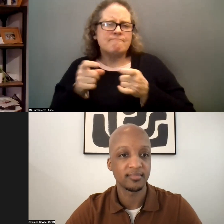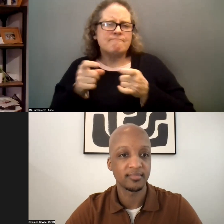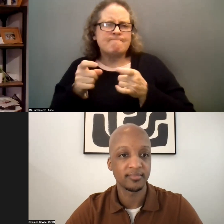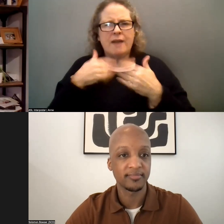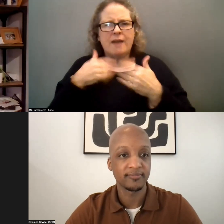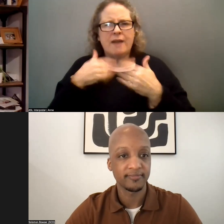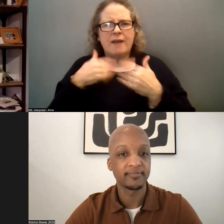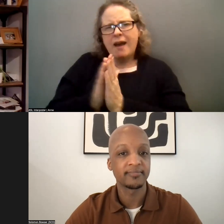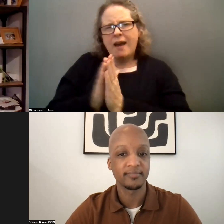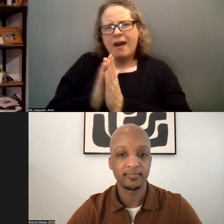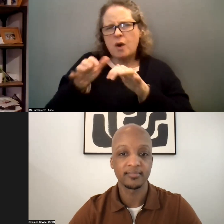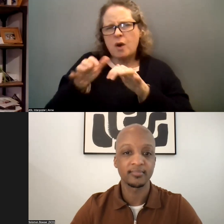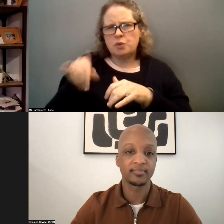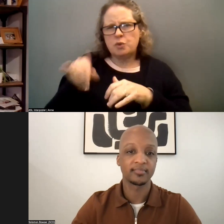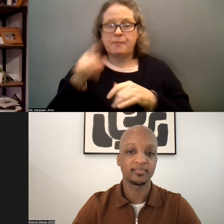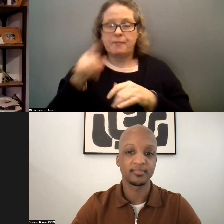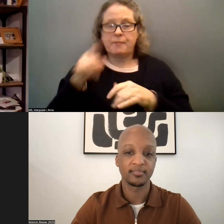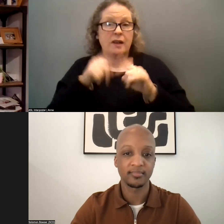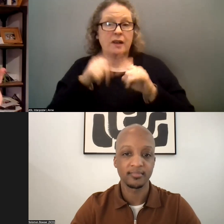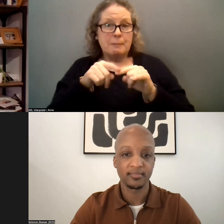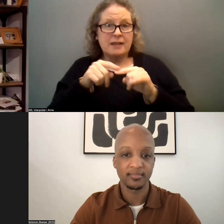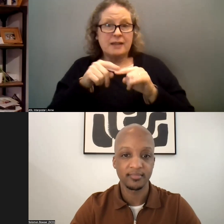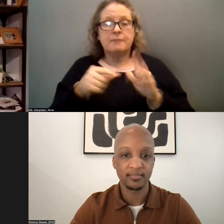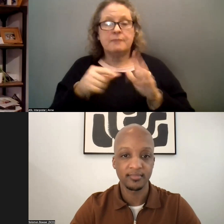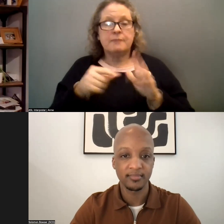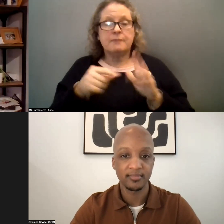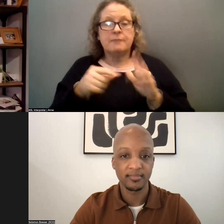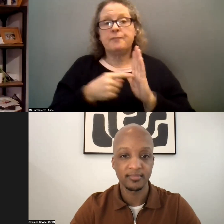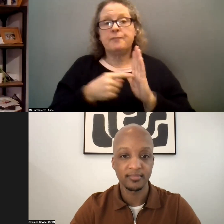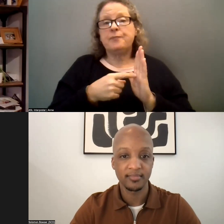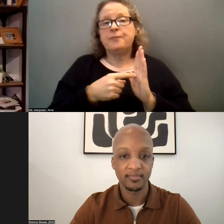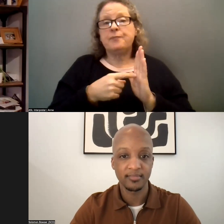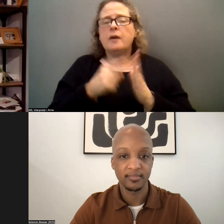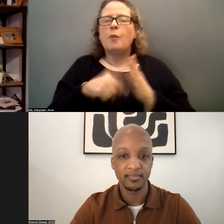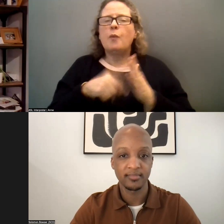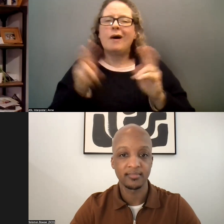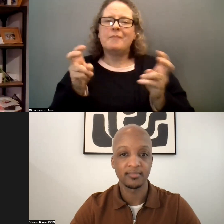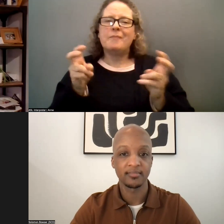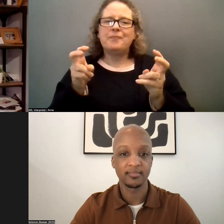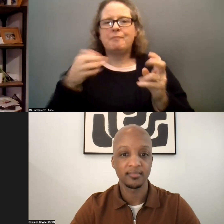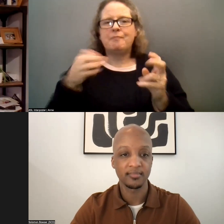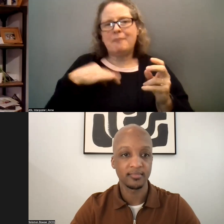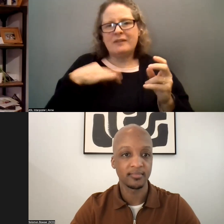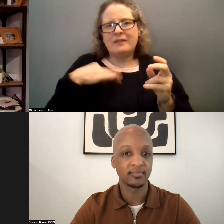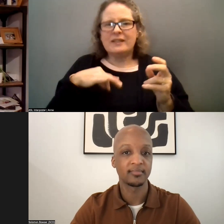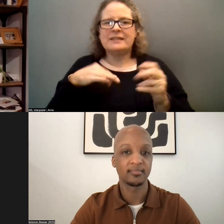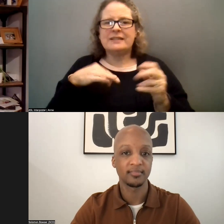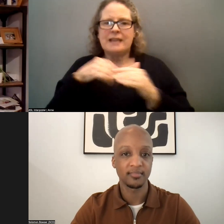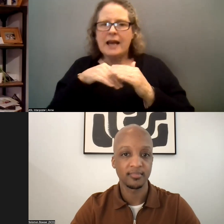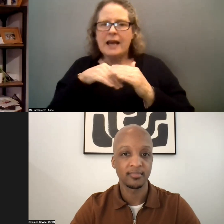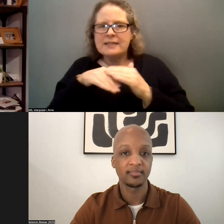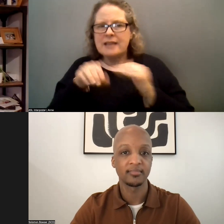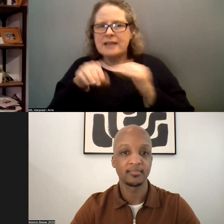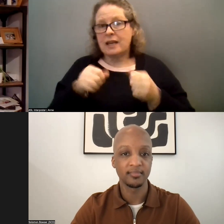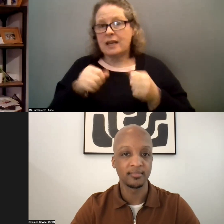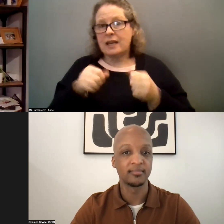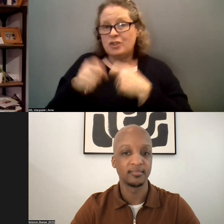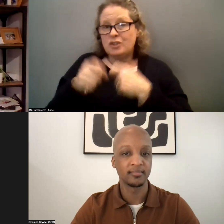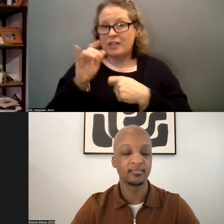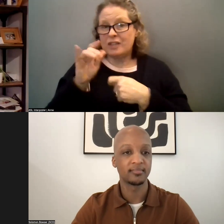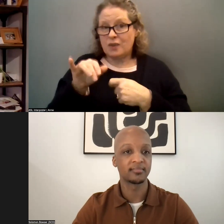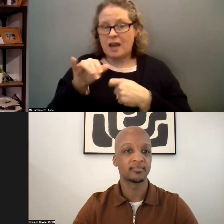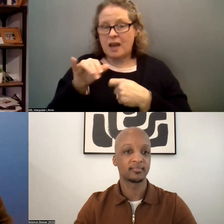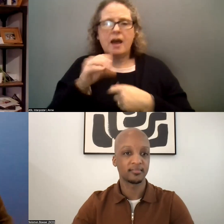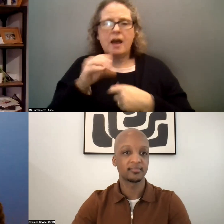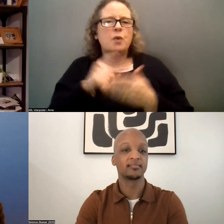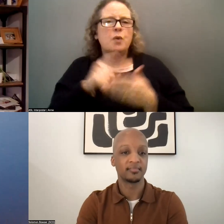and I think it depends. I think it's like what quote unquote per benefits or access can you offer in exchange? What is the